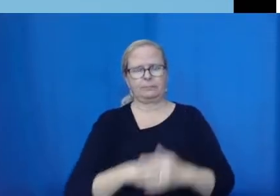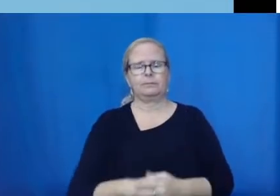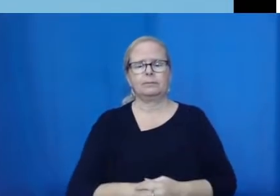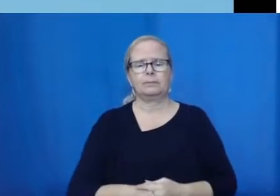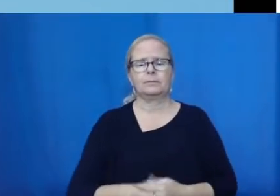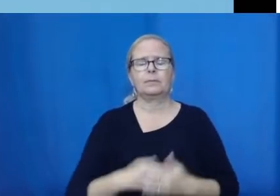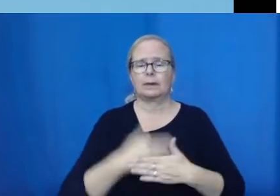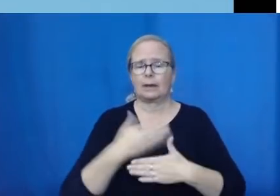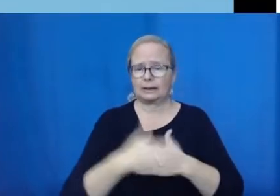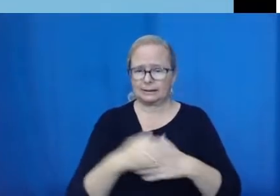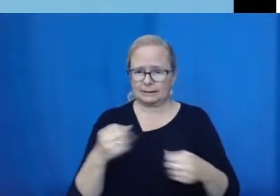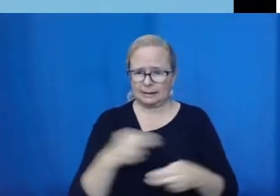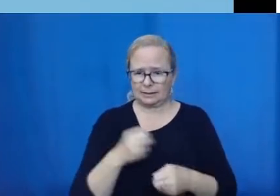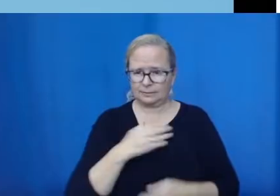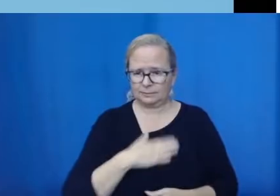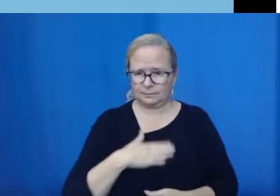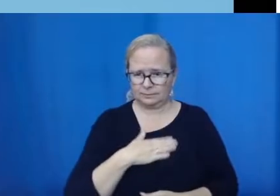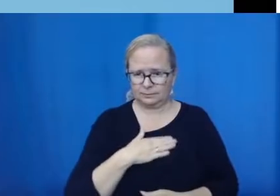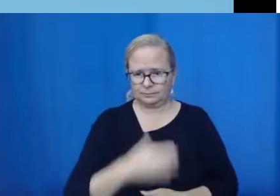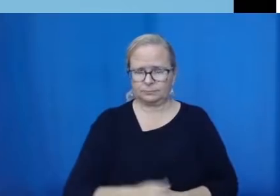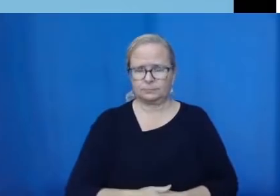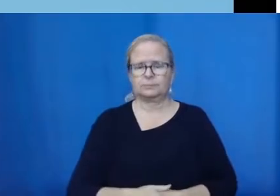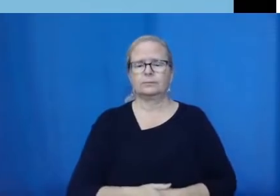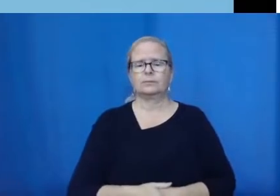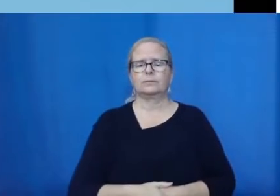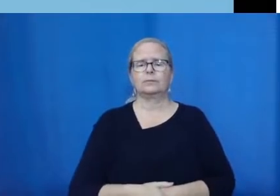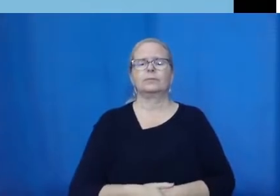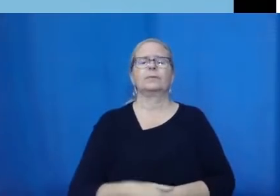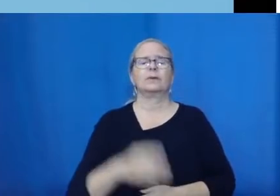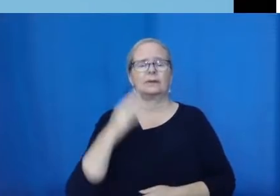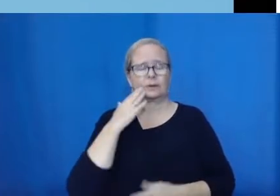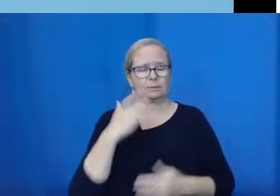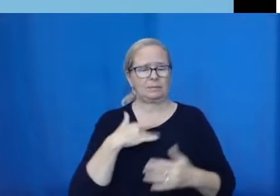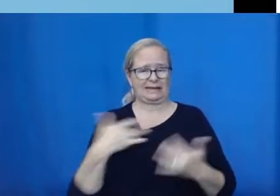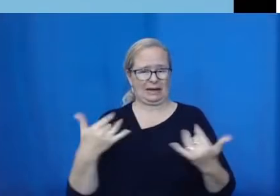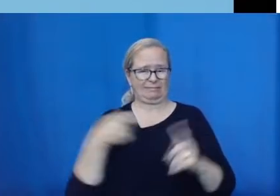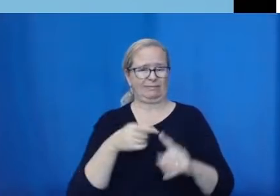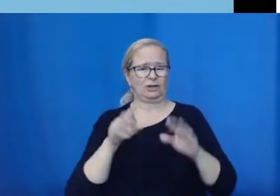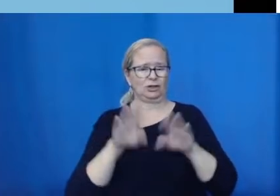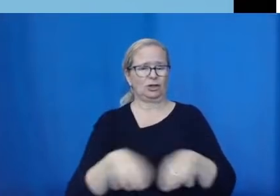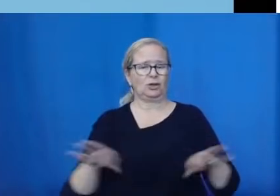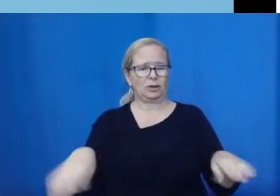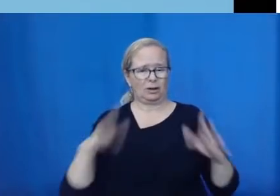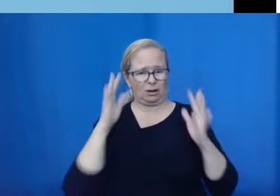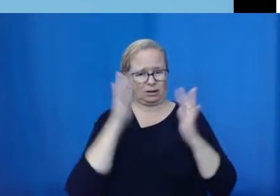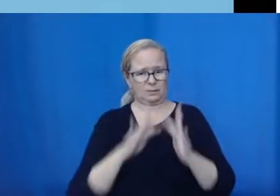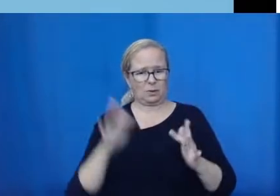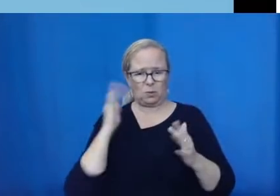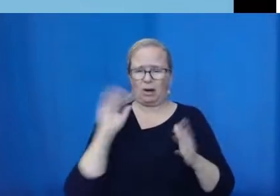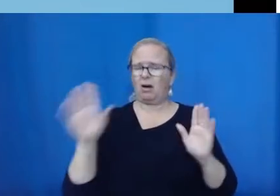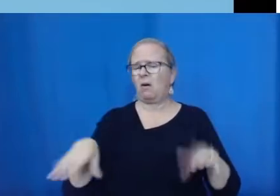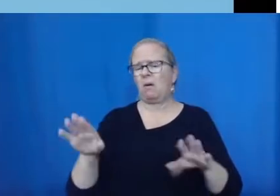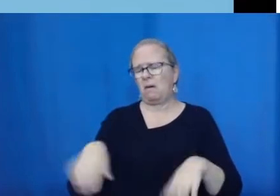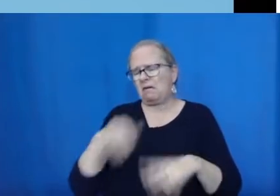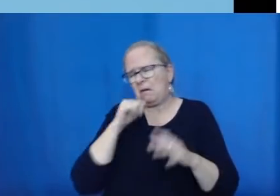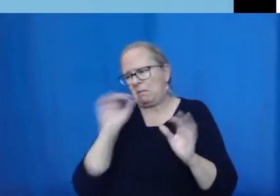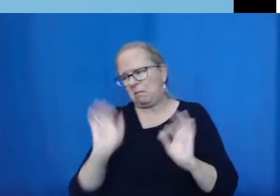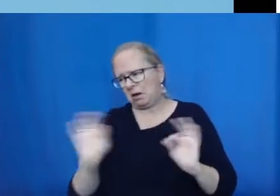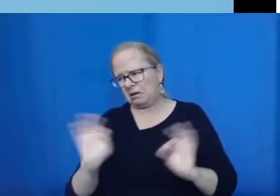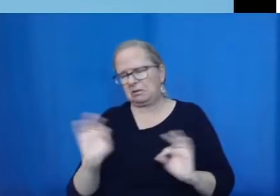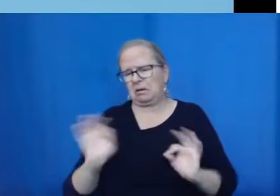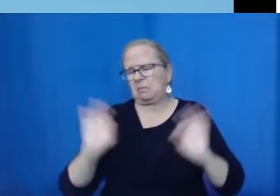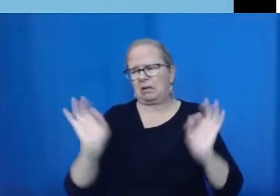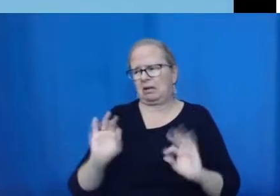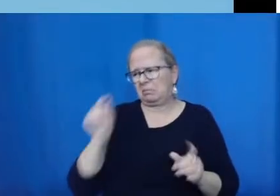told that they're not a big deal. They are a big deal. We have 4 new admissions to the hospital,